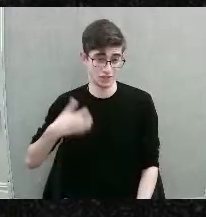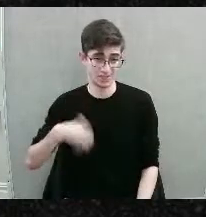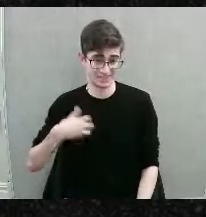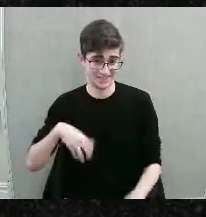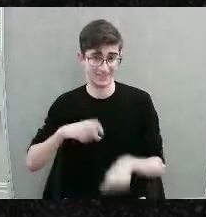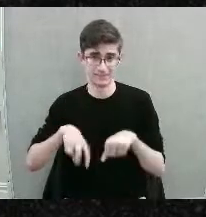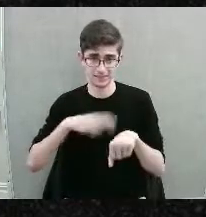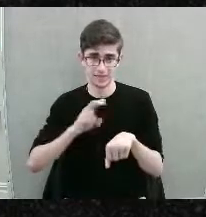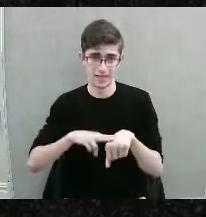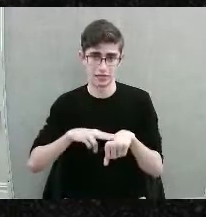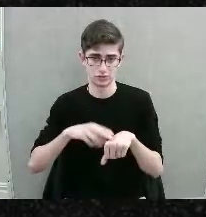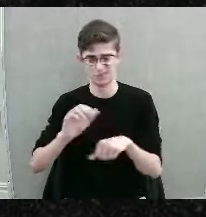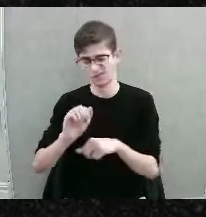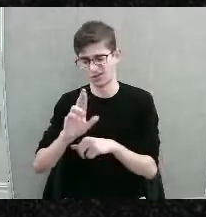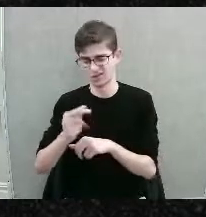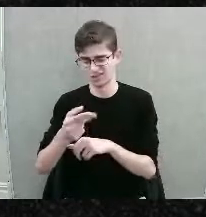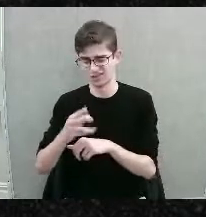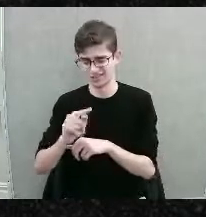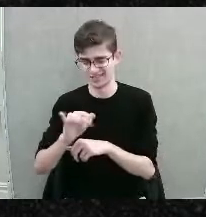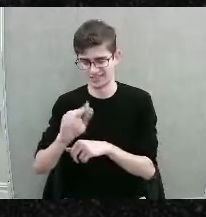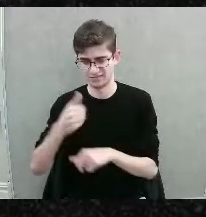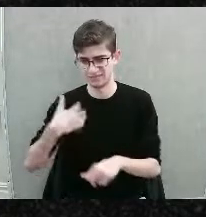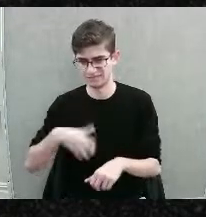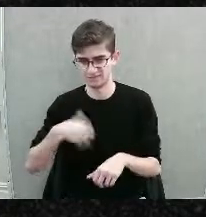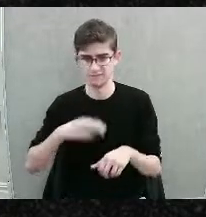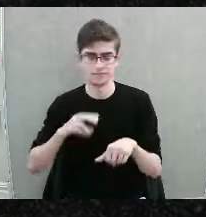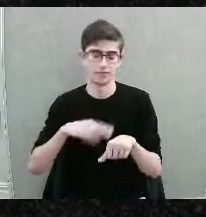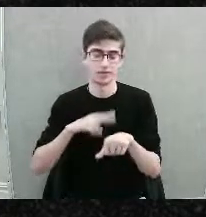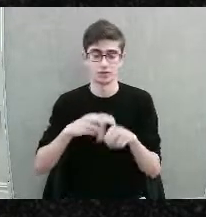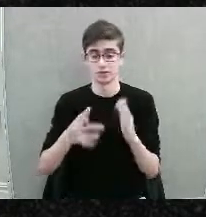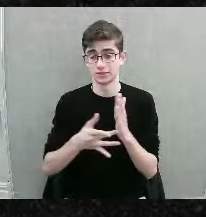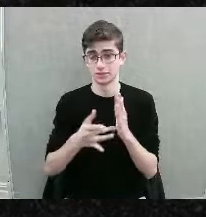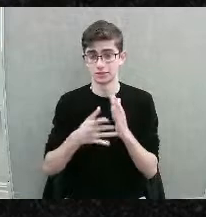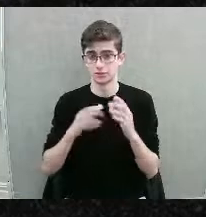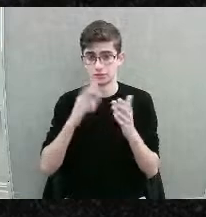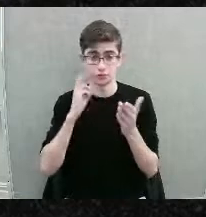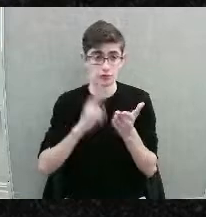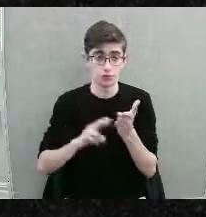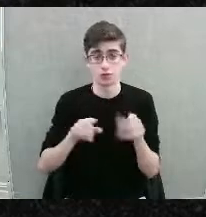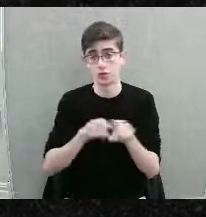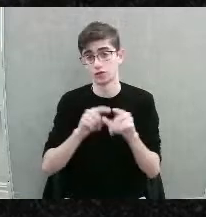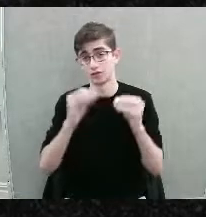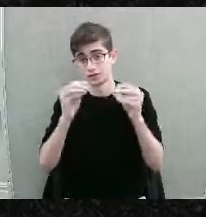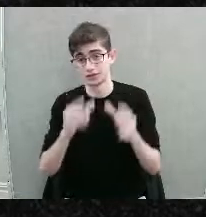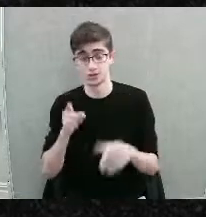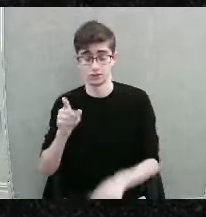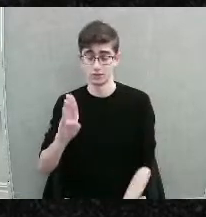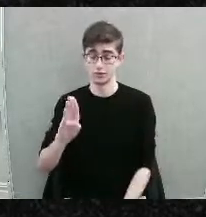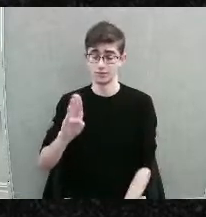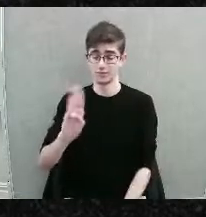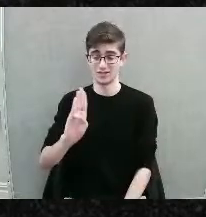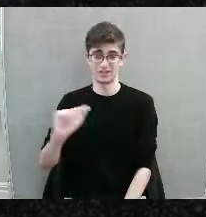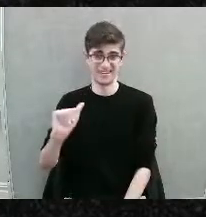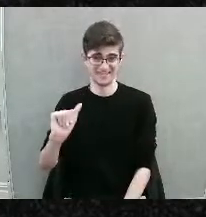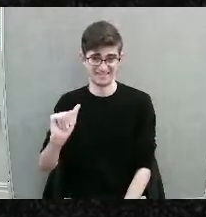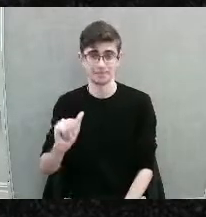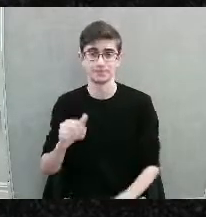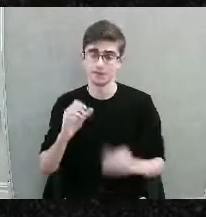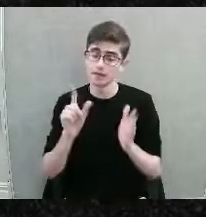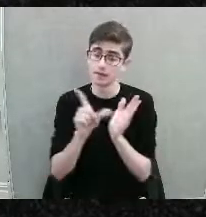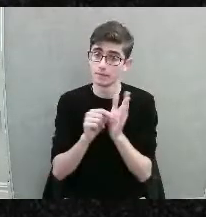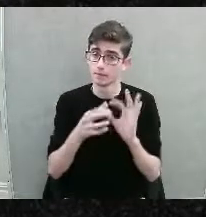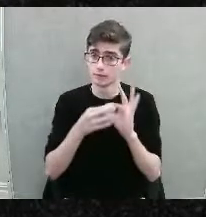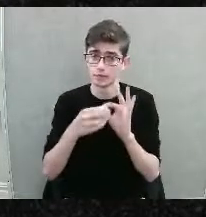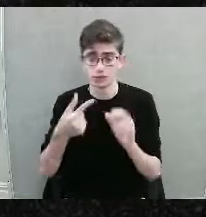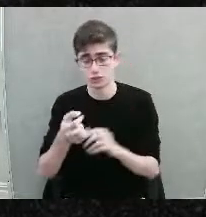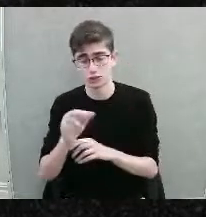of Scientific and Technical Research and a professor and researcher at the University of Buenos Aires. He publishes extensively on gender,